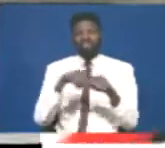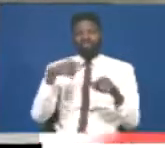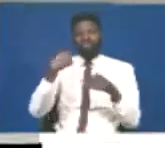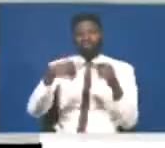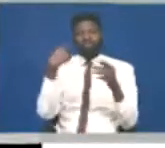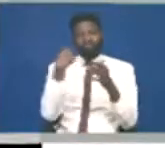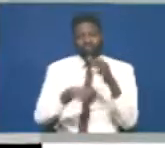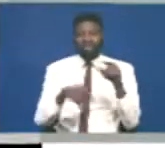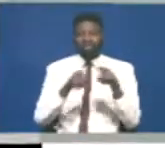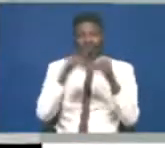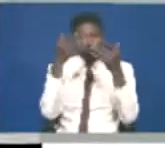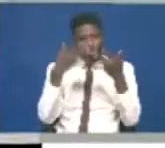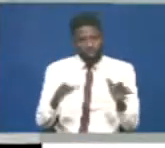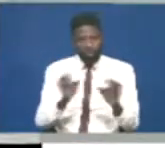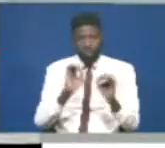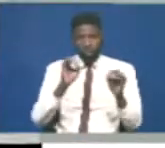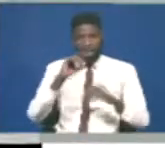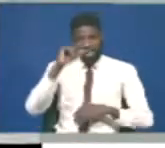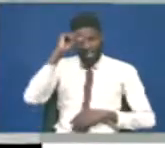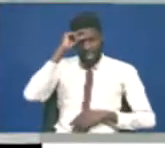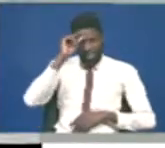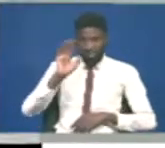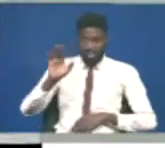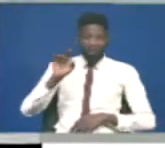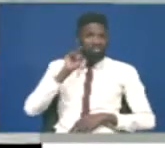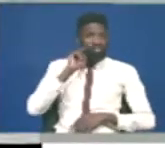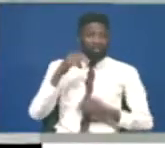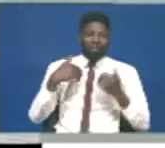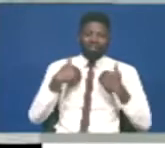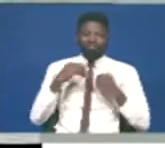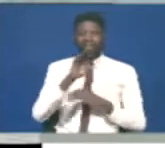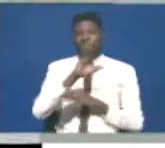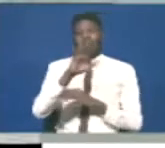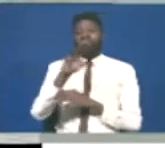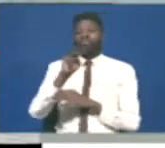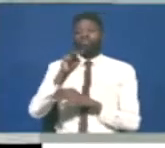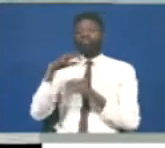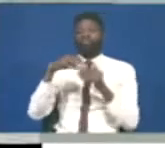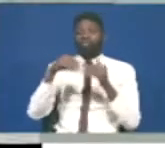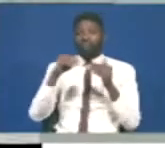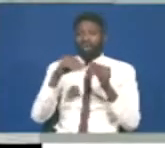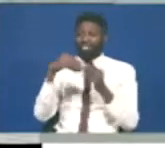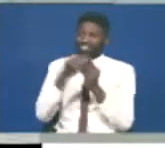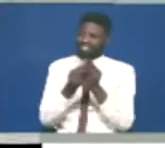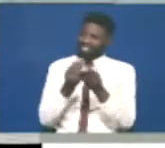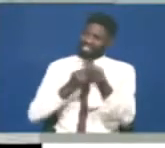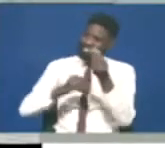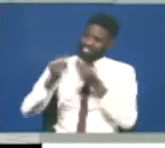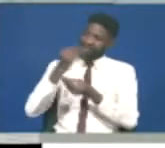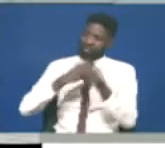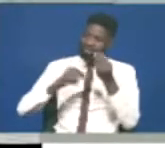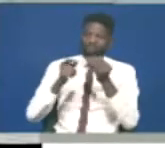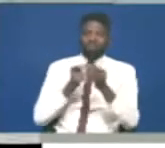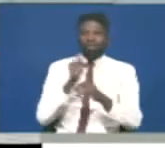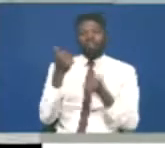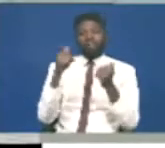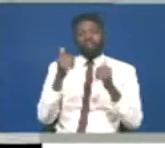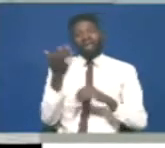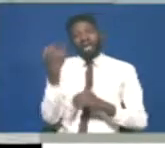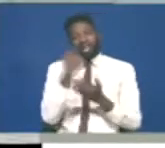Nigerian government owes Emirates $85 million it made from ticket sales. Last week, the Central Bank of Nigeria